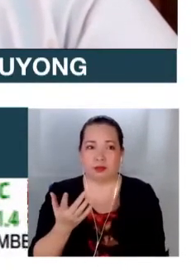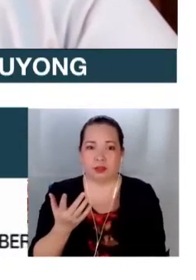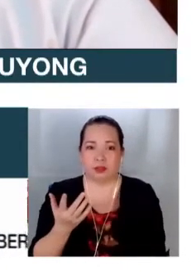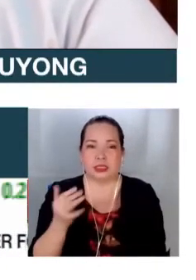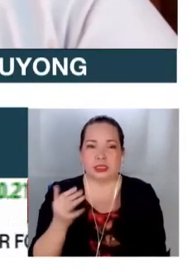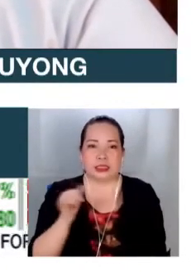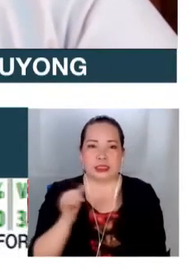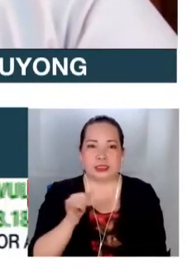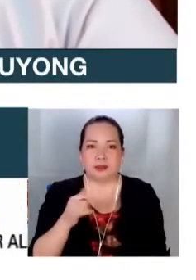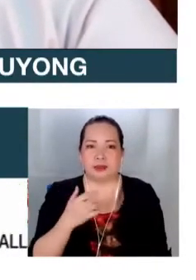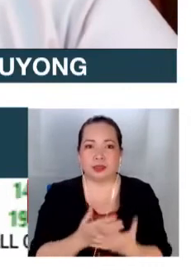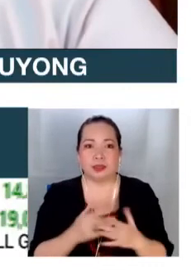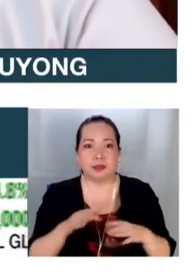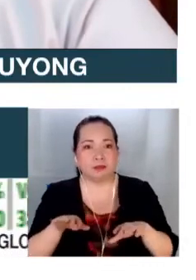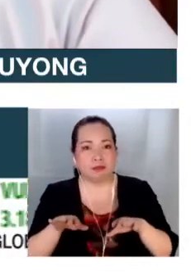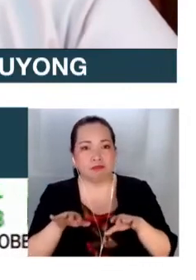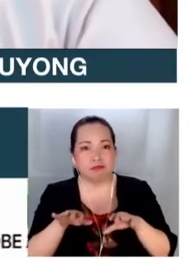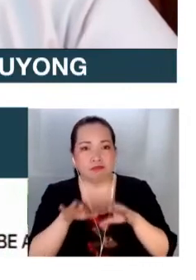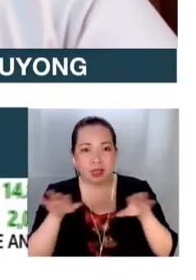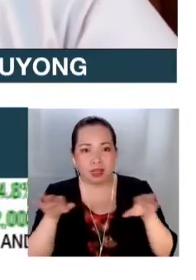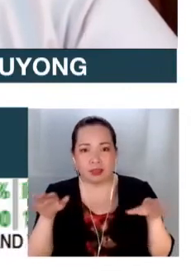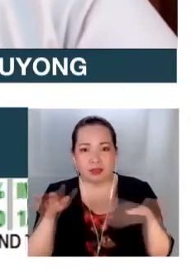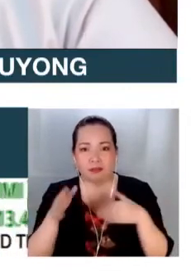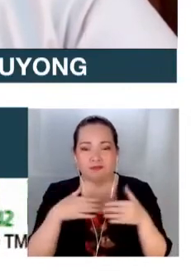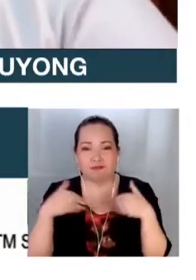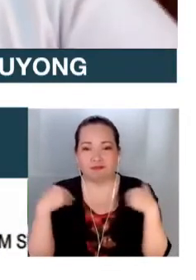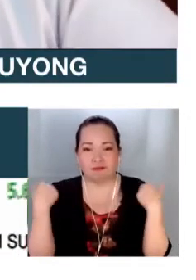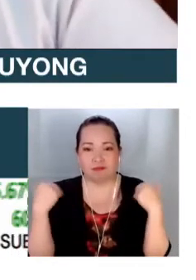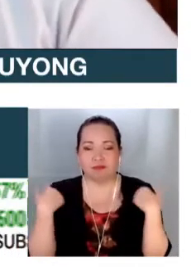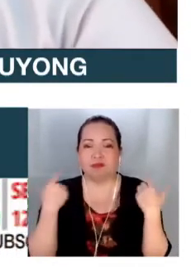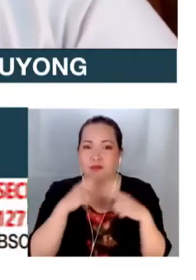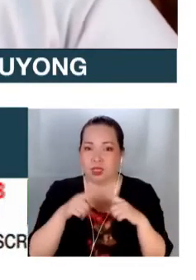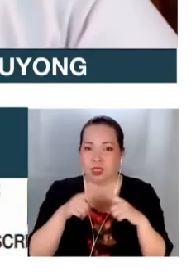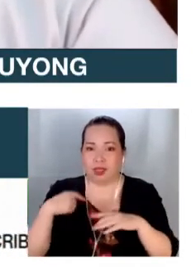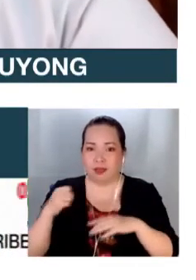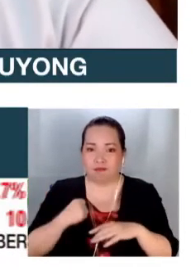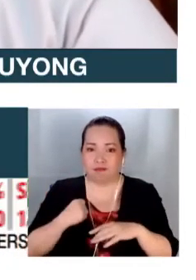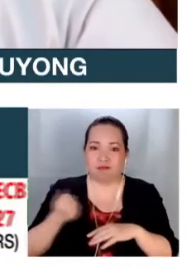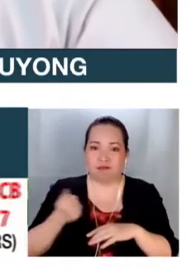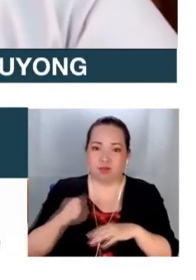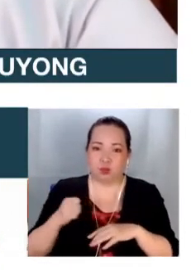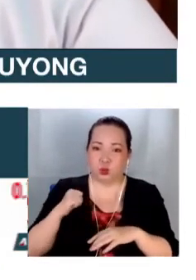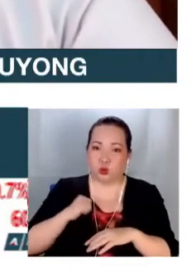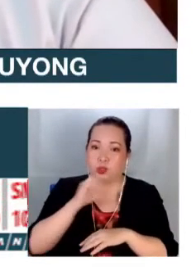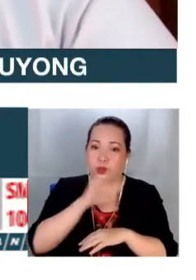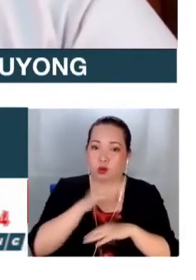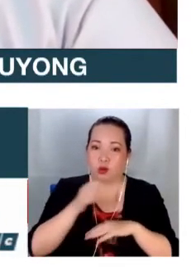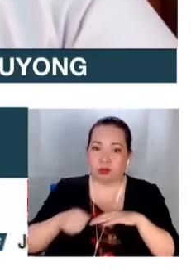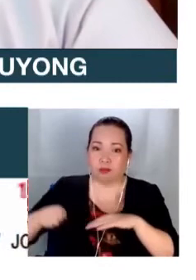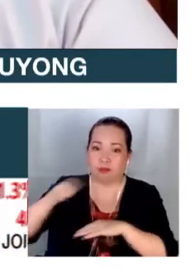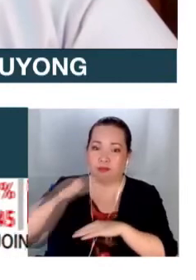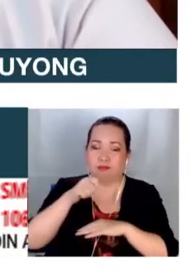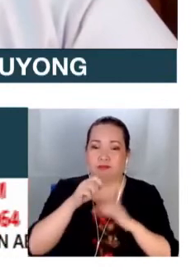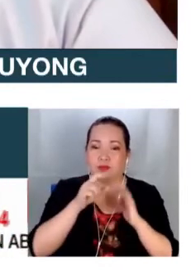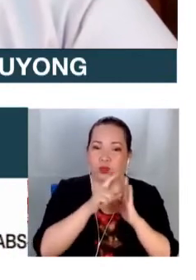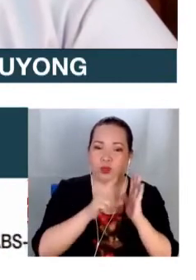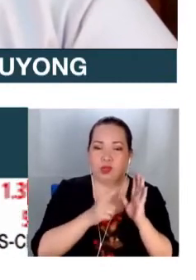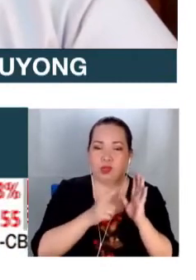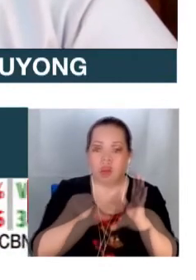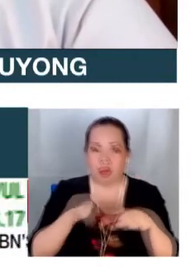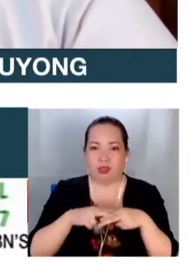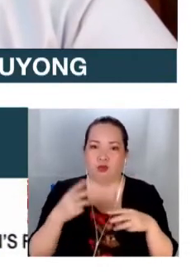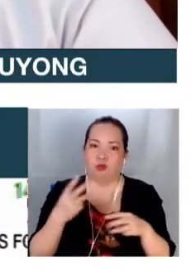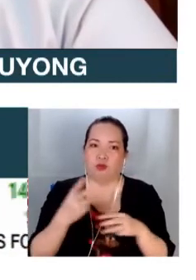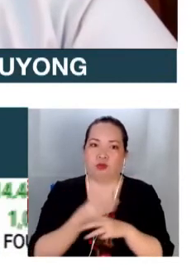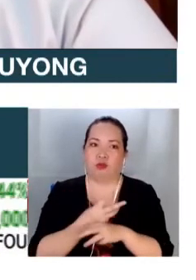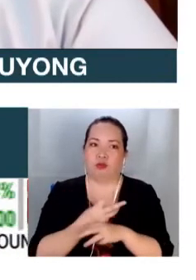children. As you said, this Supreme Court ruling sort of added to the problem. They would keep